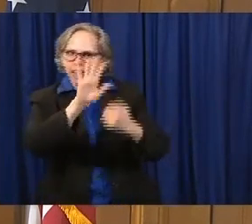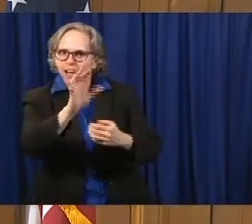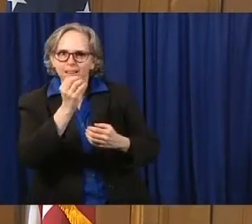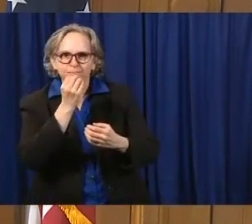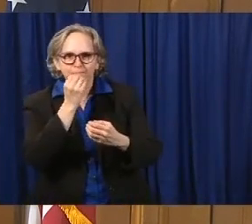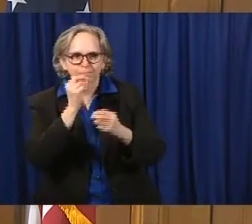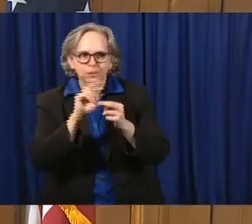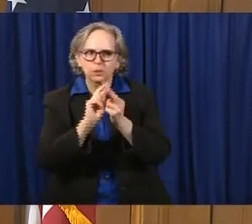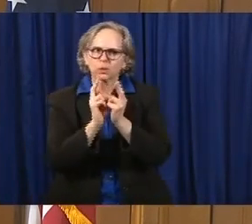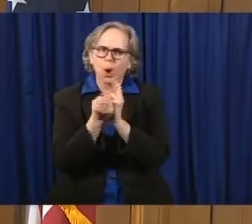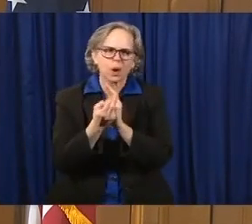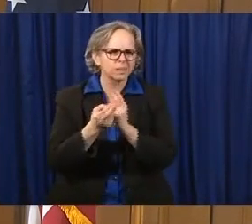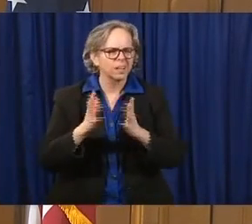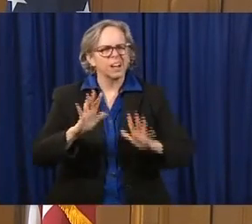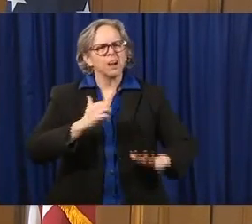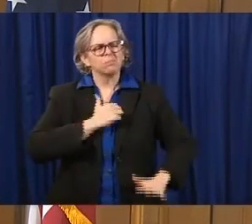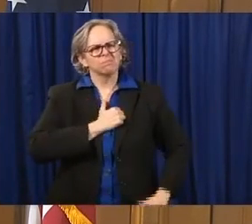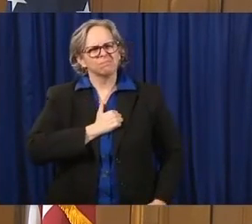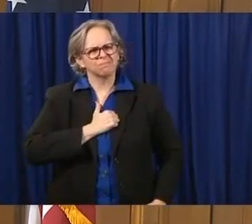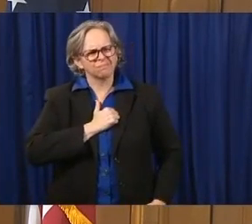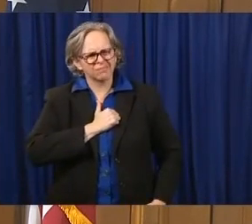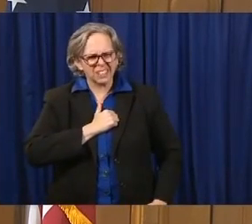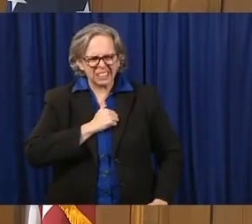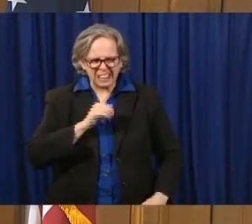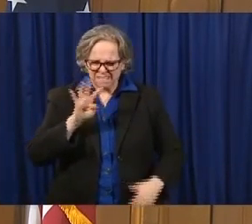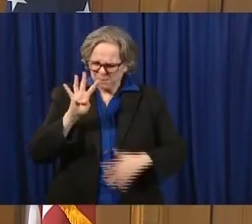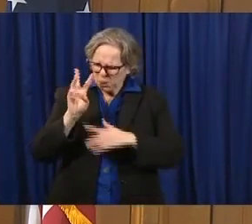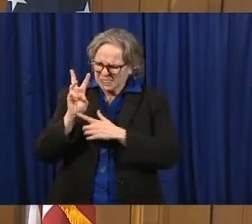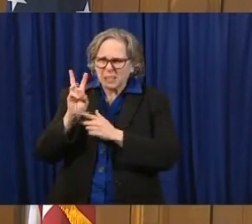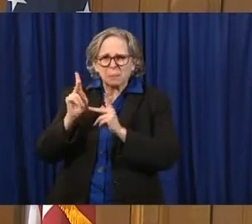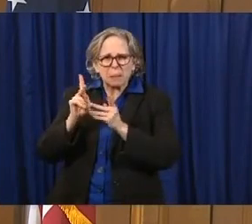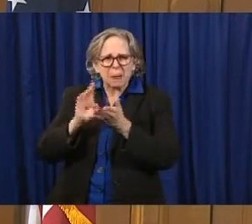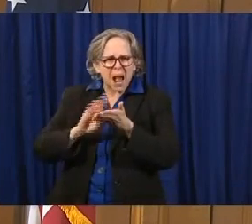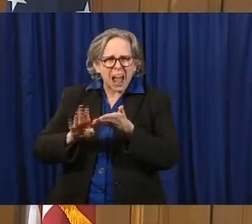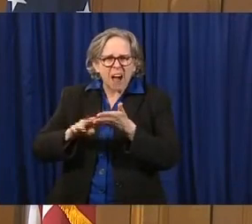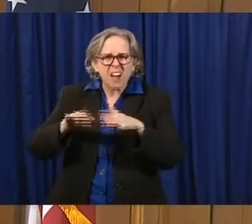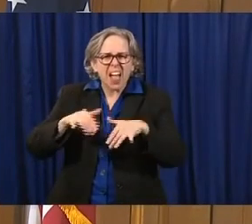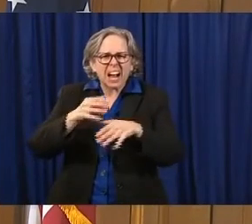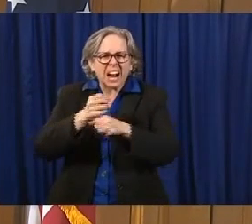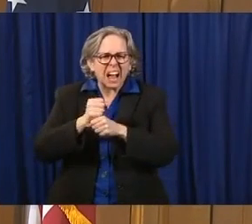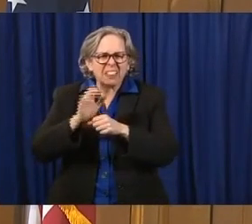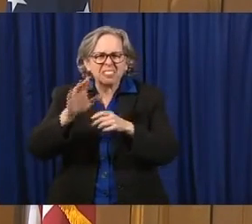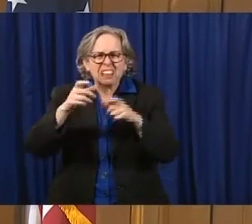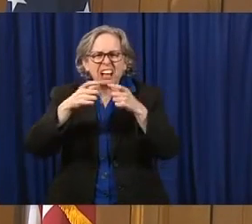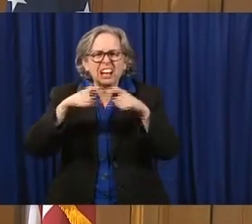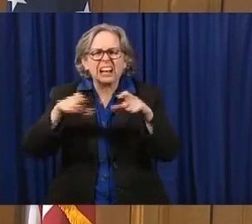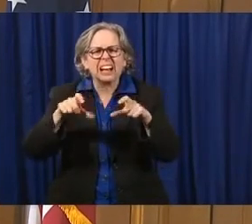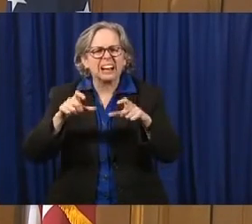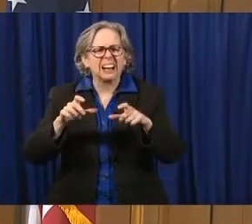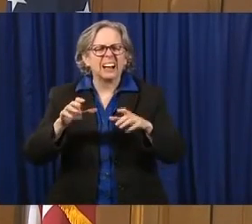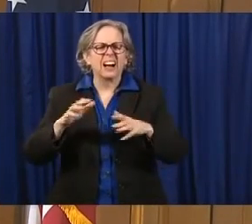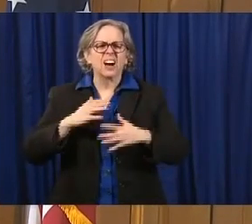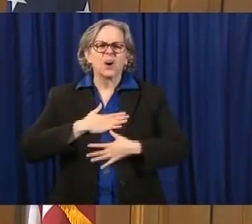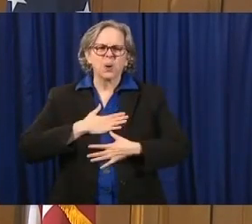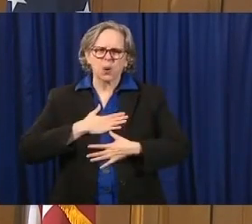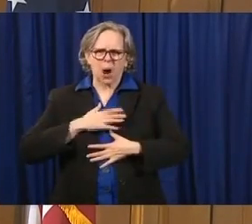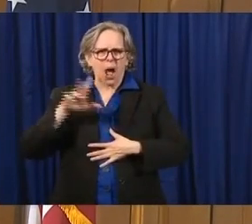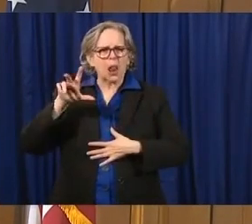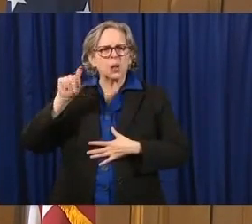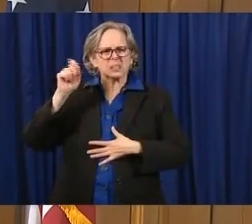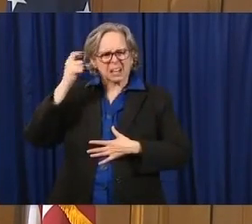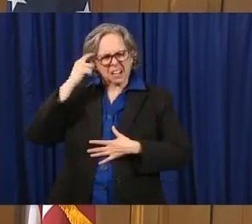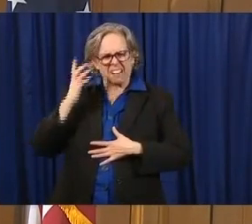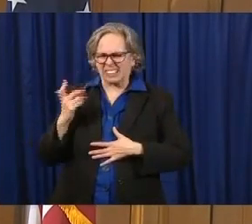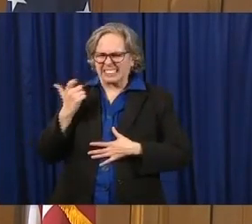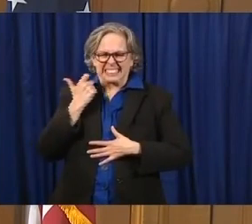apologize to those 46 folks there. The Lieutenant Governor and I were talking about this literally before